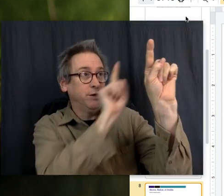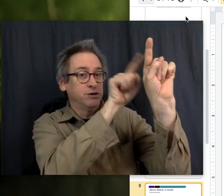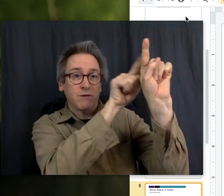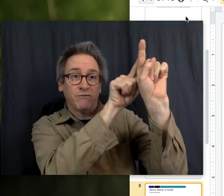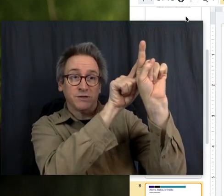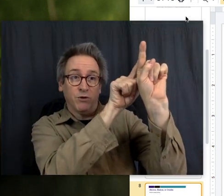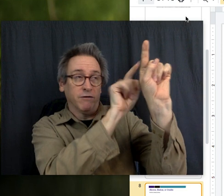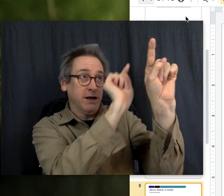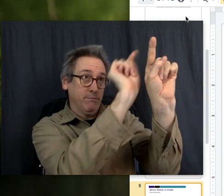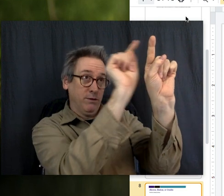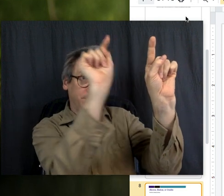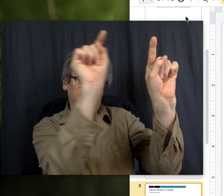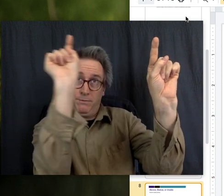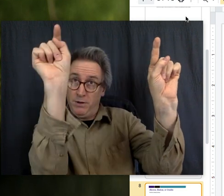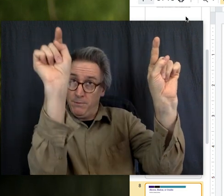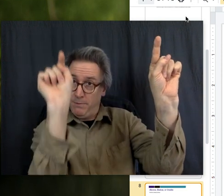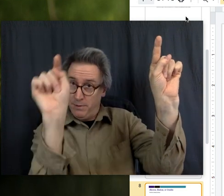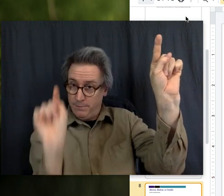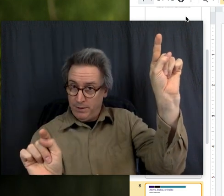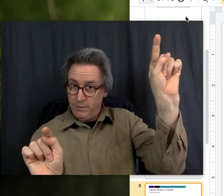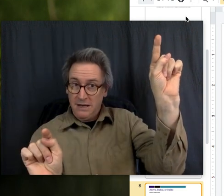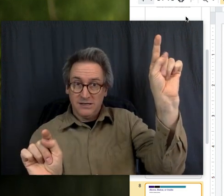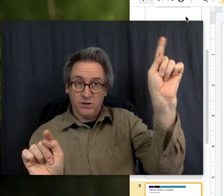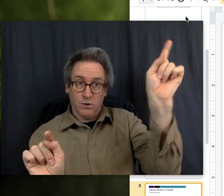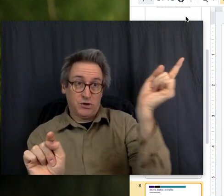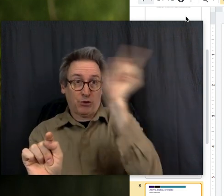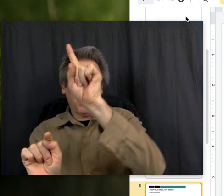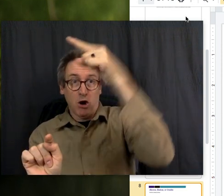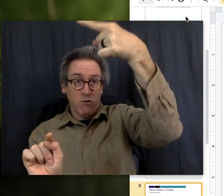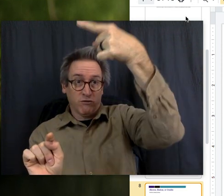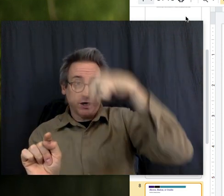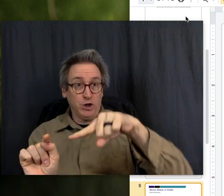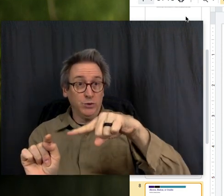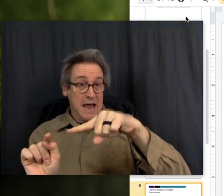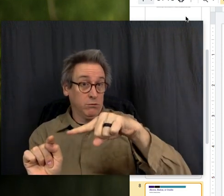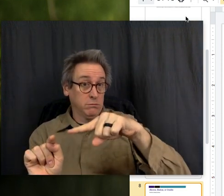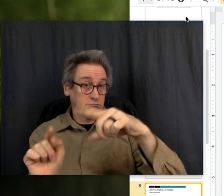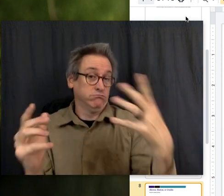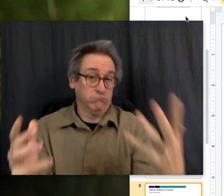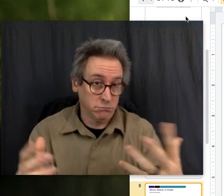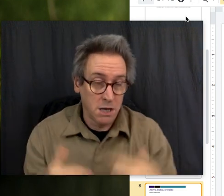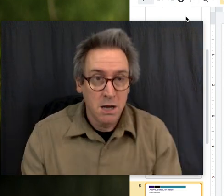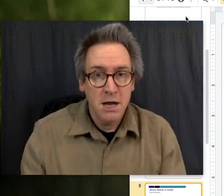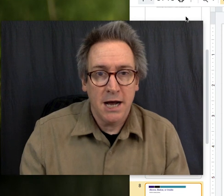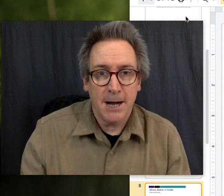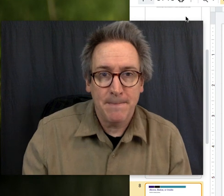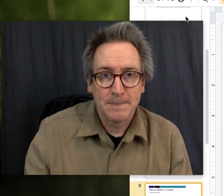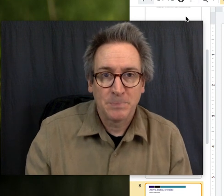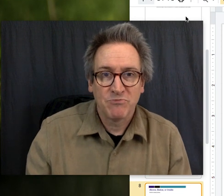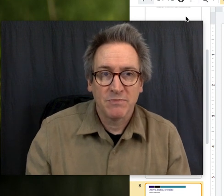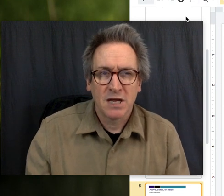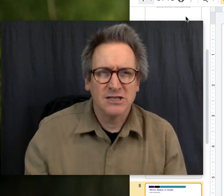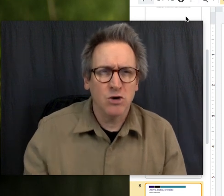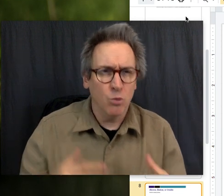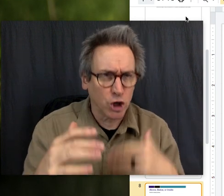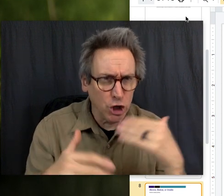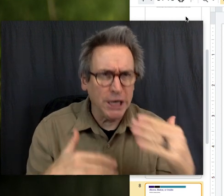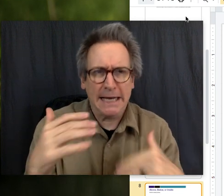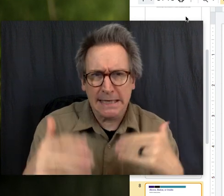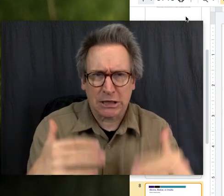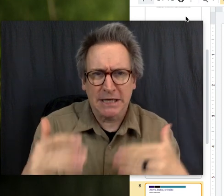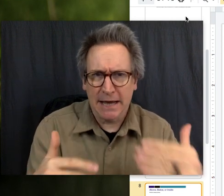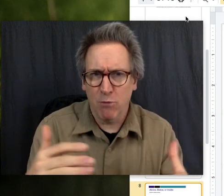so here's your reference point, right? Bum, bum, bum, bum, bum. So it's 3 over and 2 down. So we're